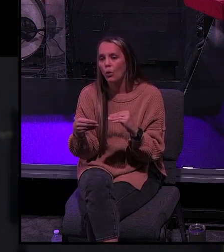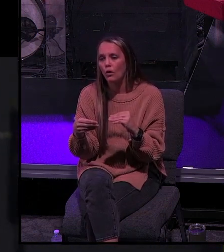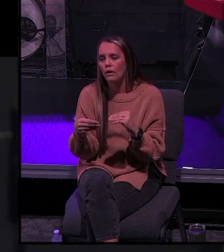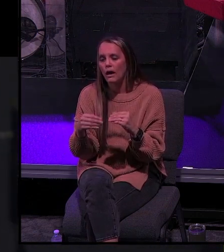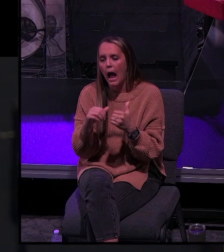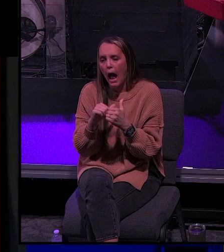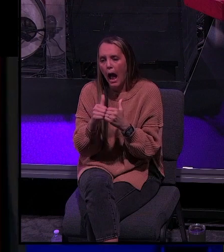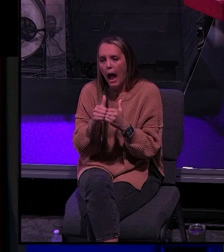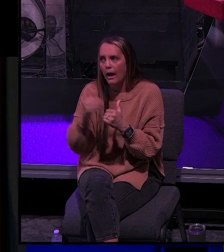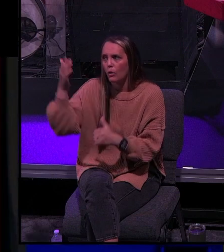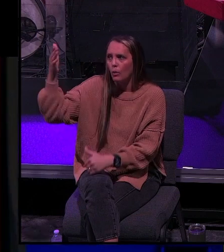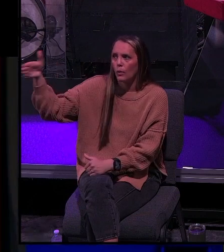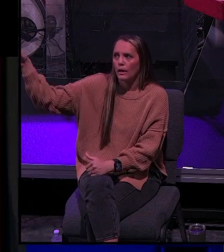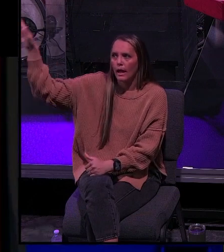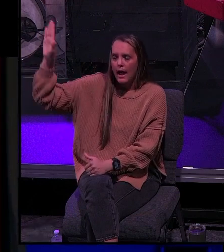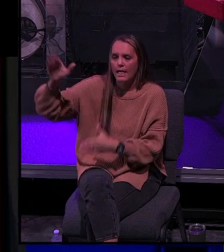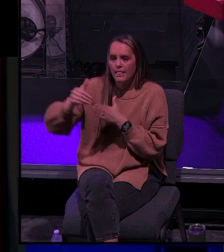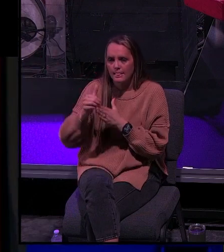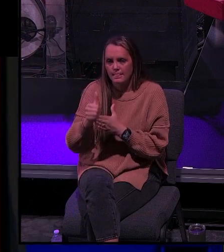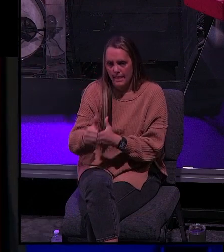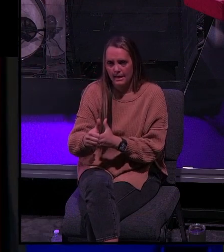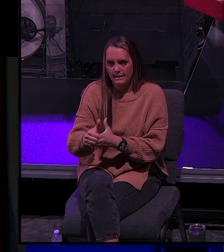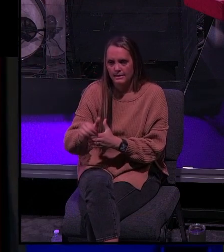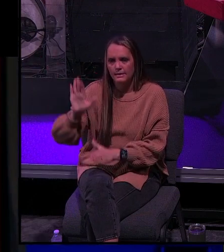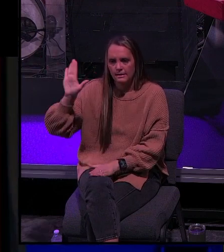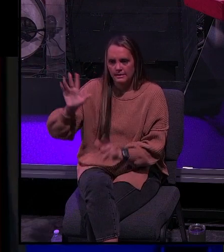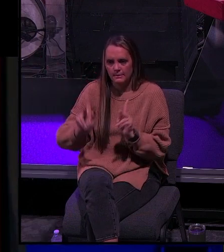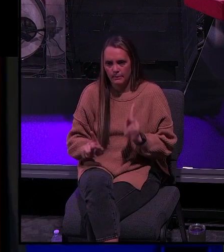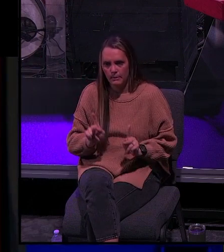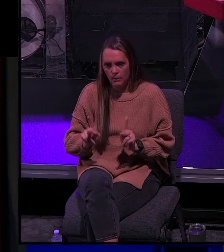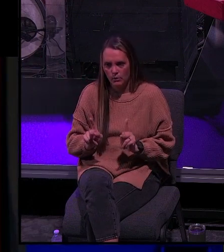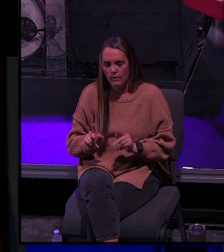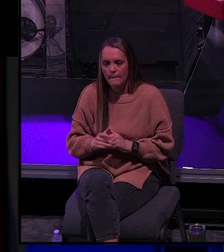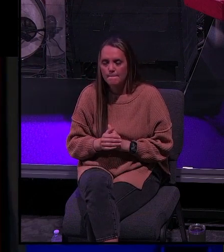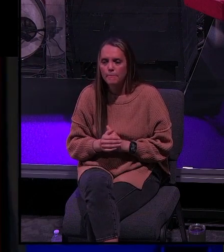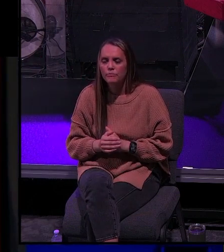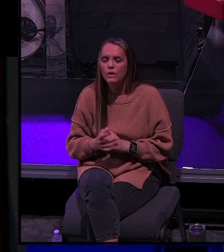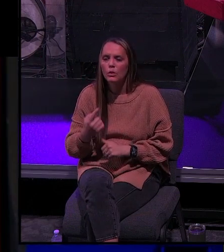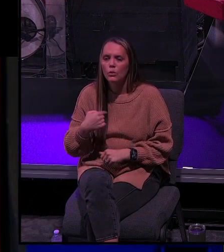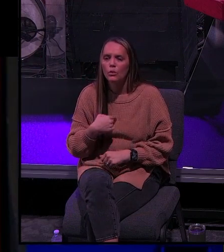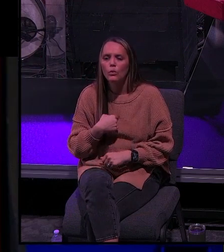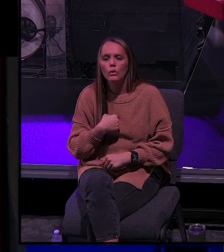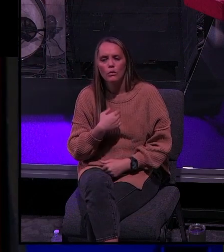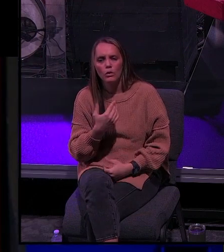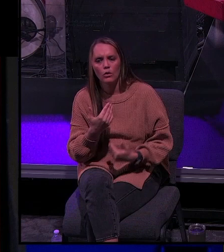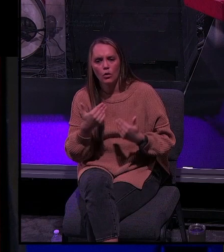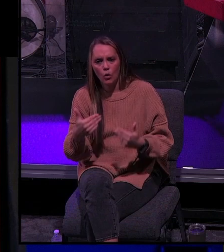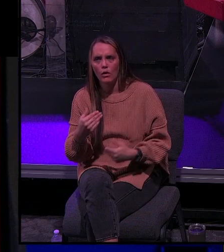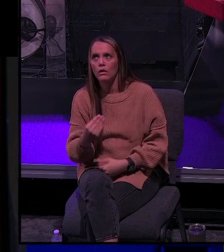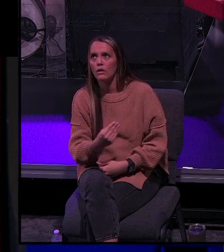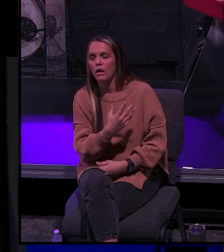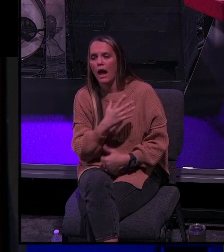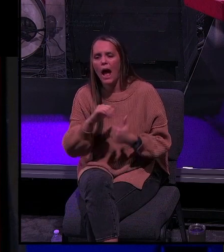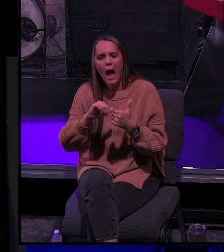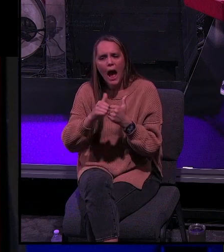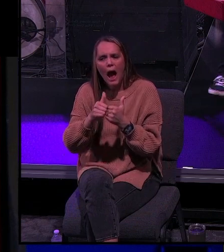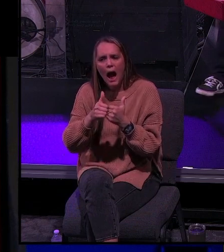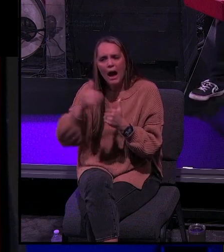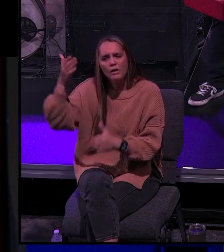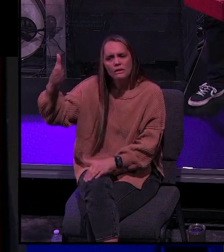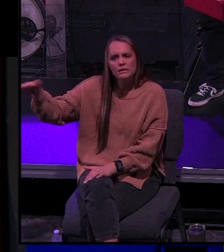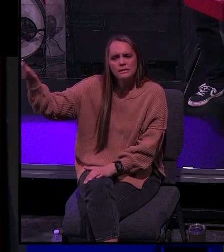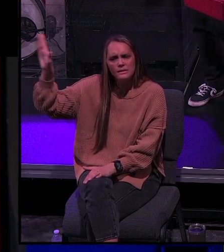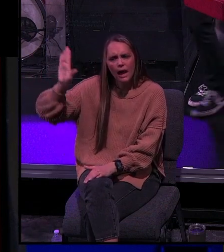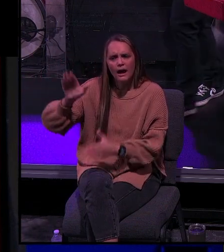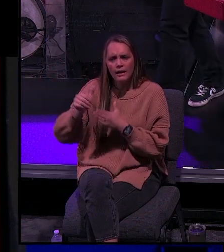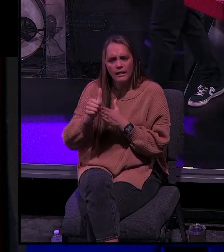how God led his people. That's the question we're asking. We're asking, go ahead, if you will, to that next one. How does God lead his people? That's what we're looking at